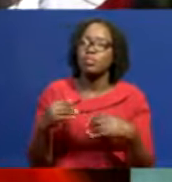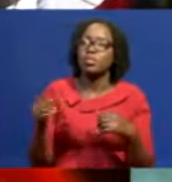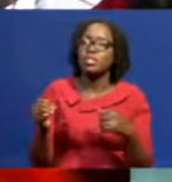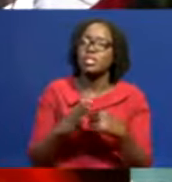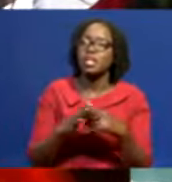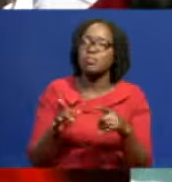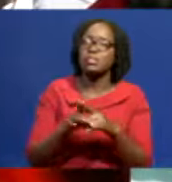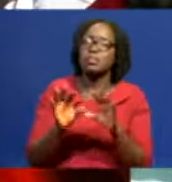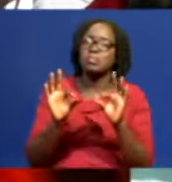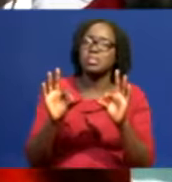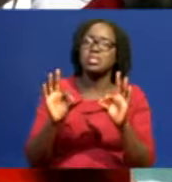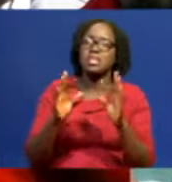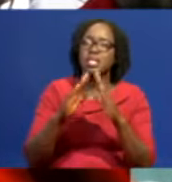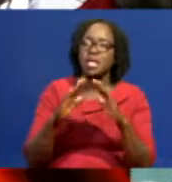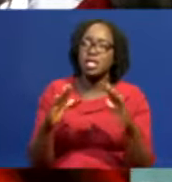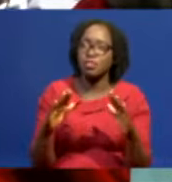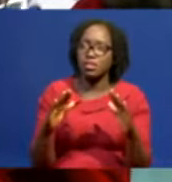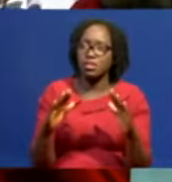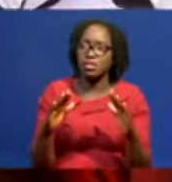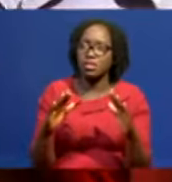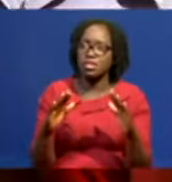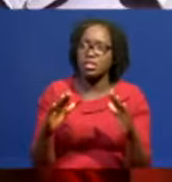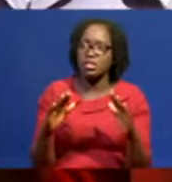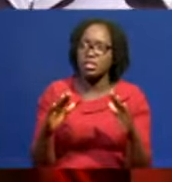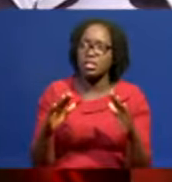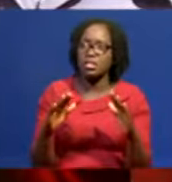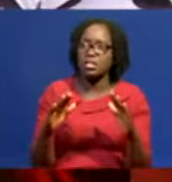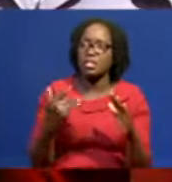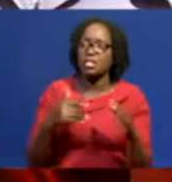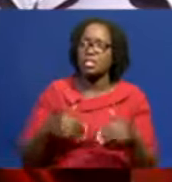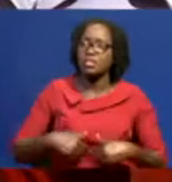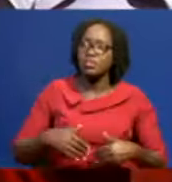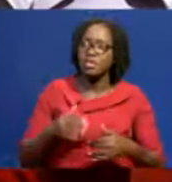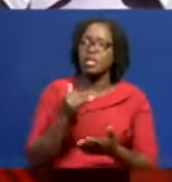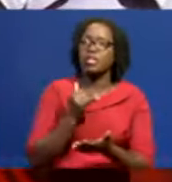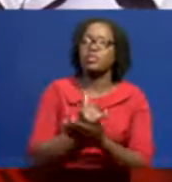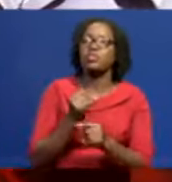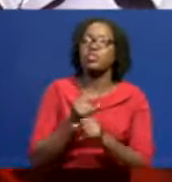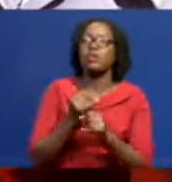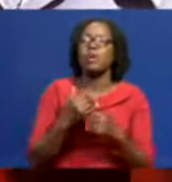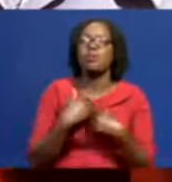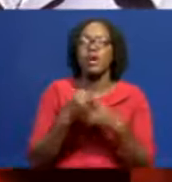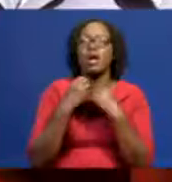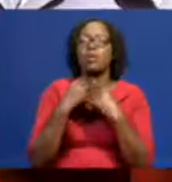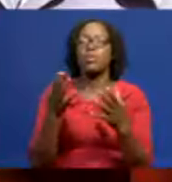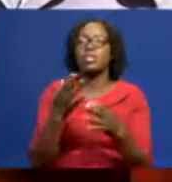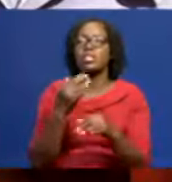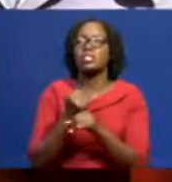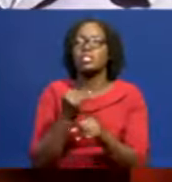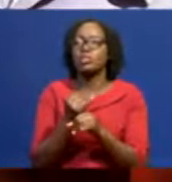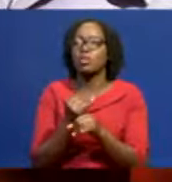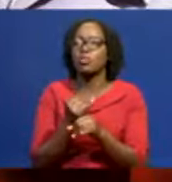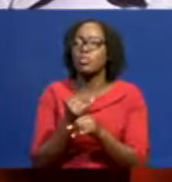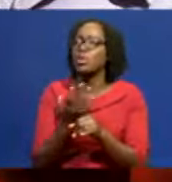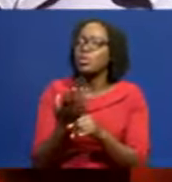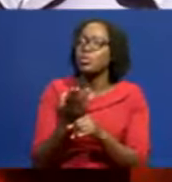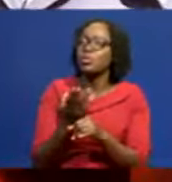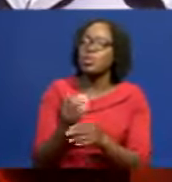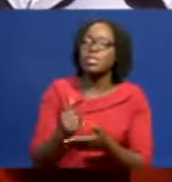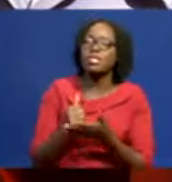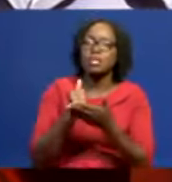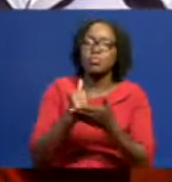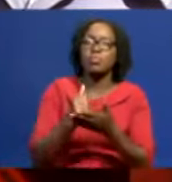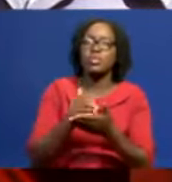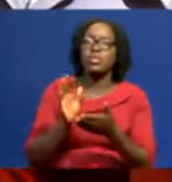have a decent household. Sisi vijana tuna job. Hiyo ndio mboka yenye napigwa pale yenye nasaidia vijana. Wamama wale